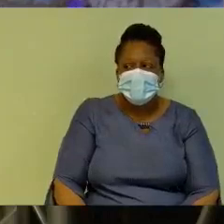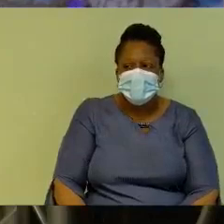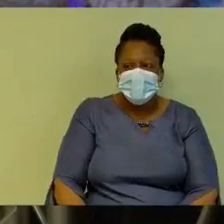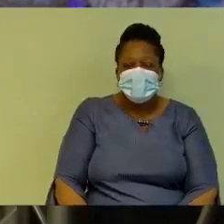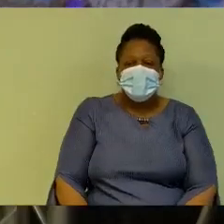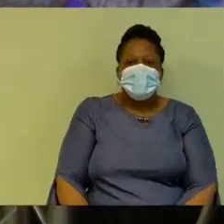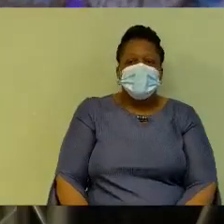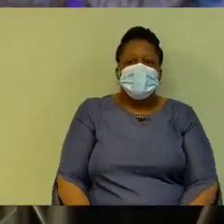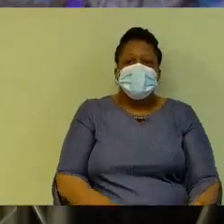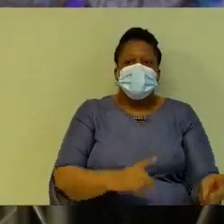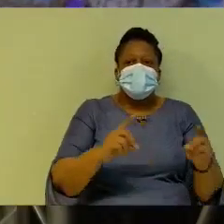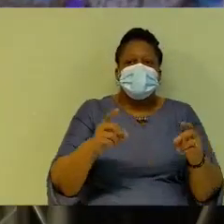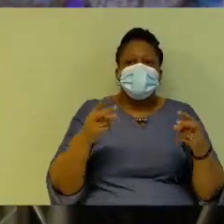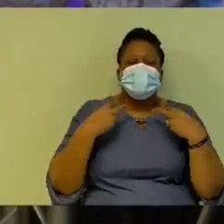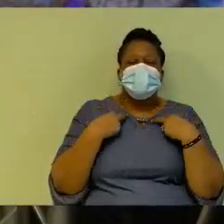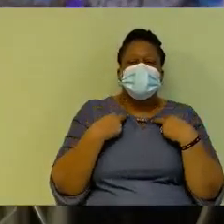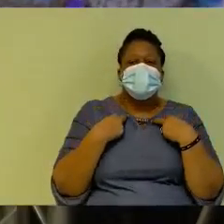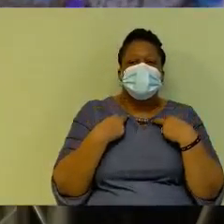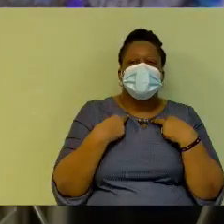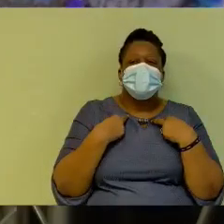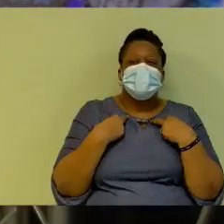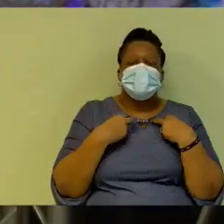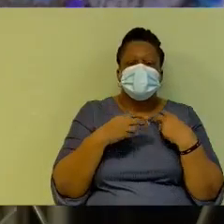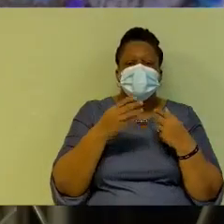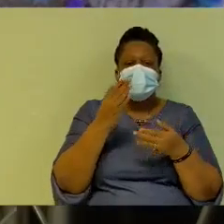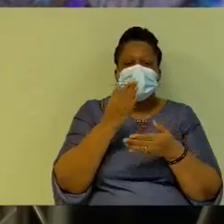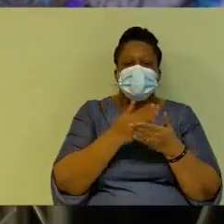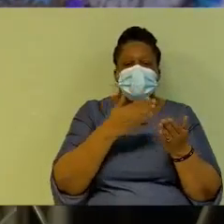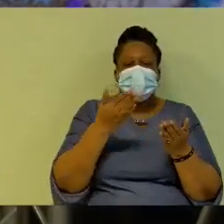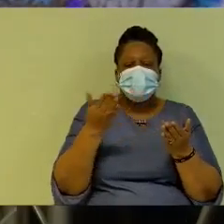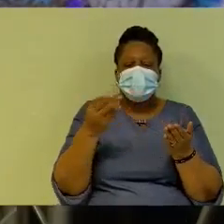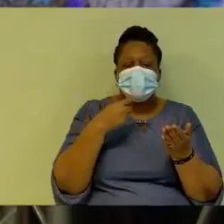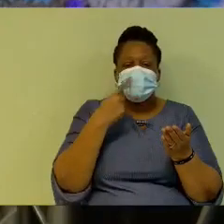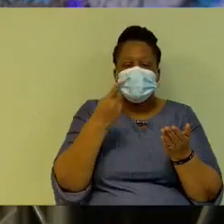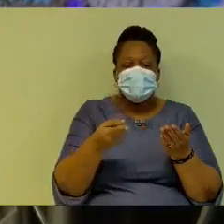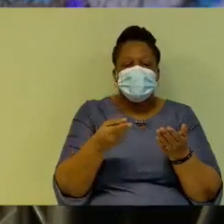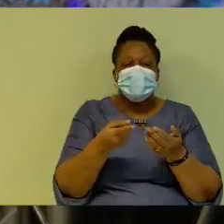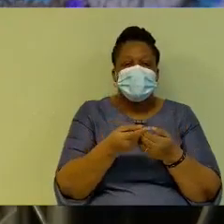We do have an announcement